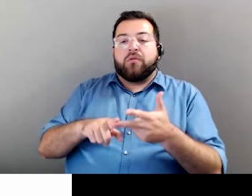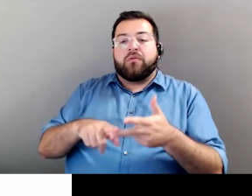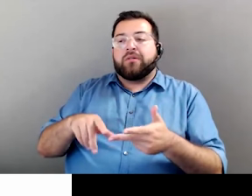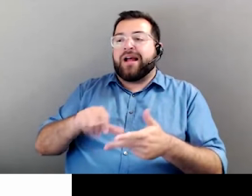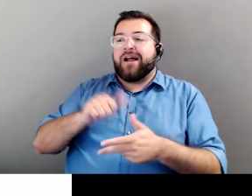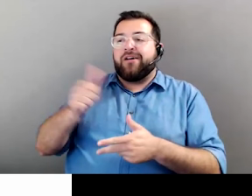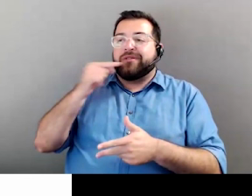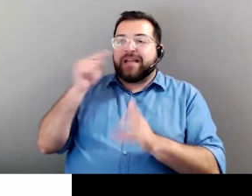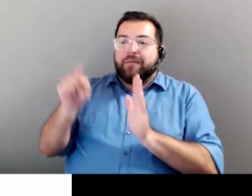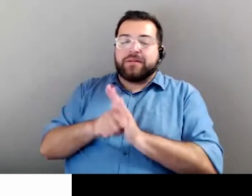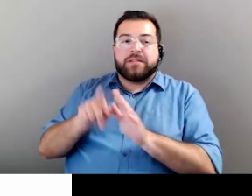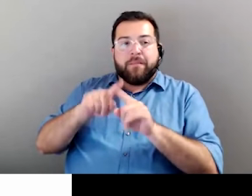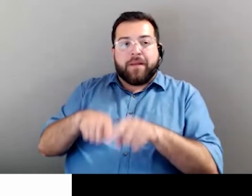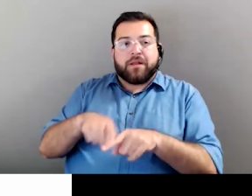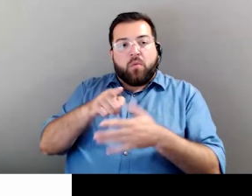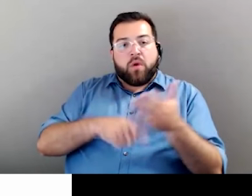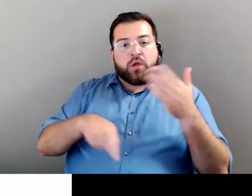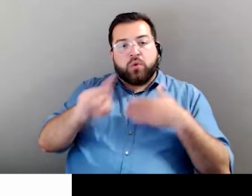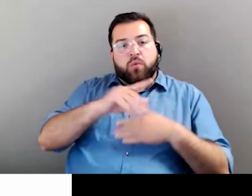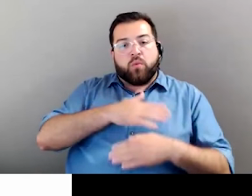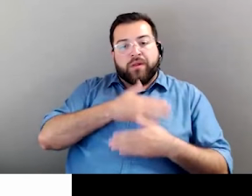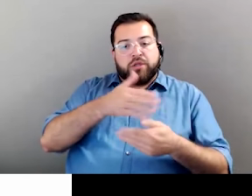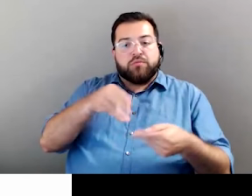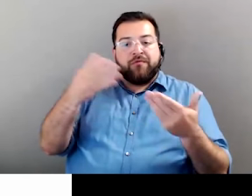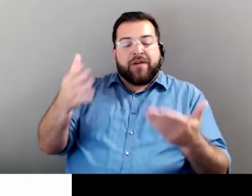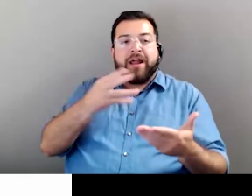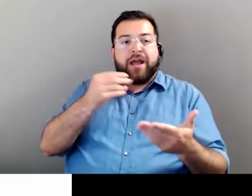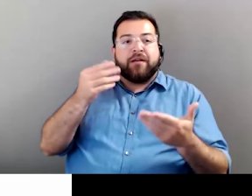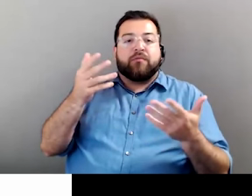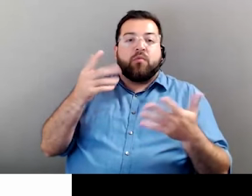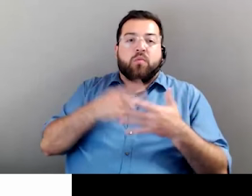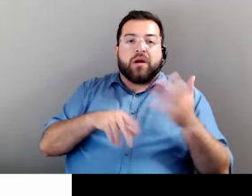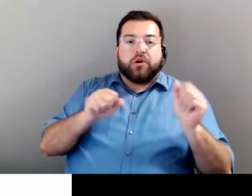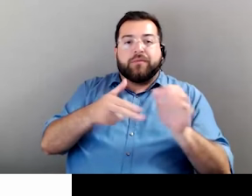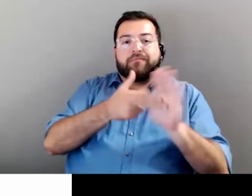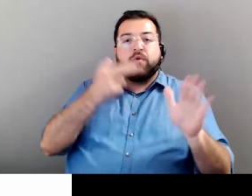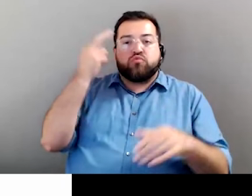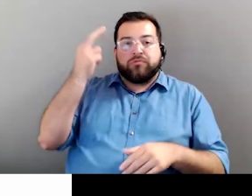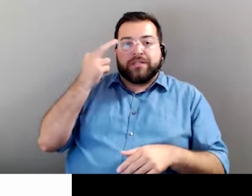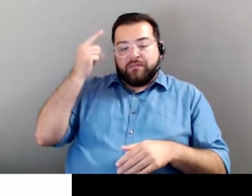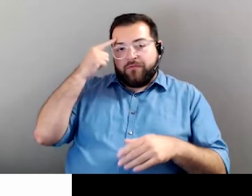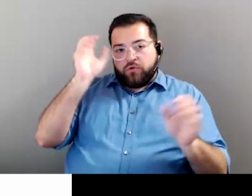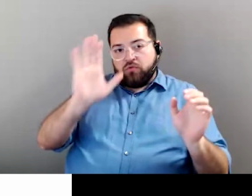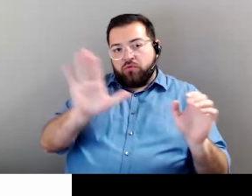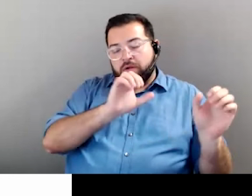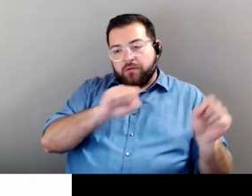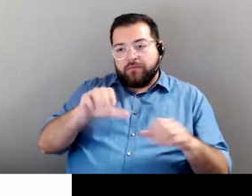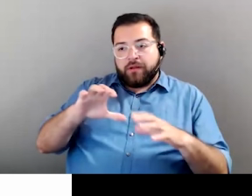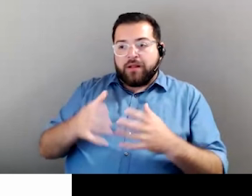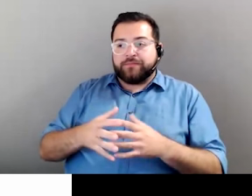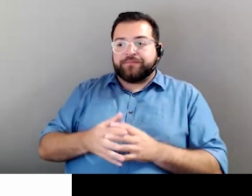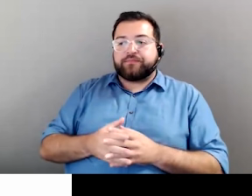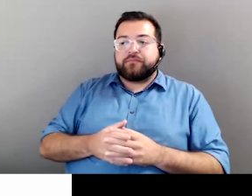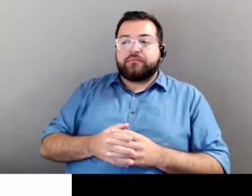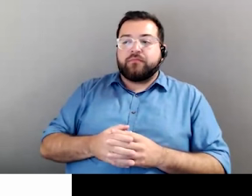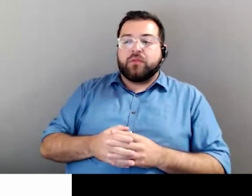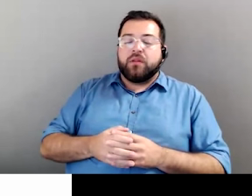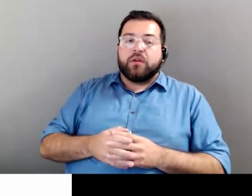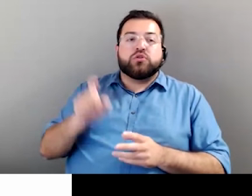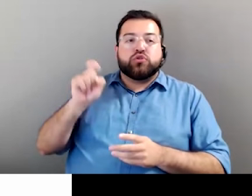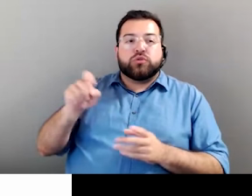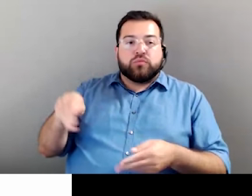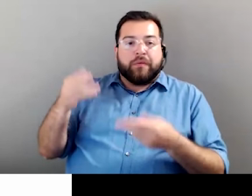willing to do and what would be reasonable for your class. And also provide pregnant students with the same special